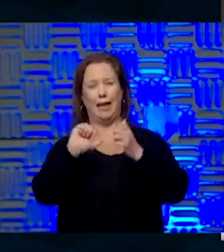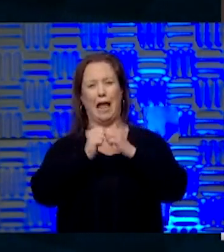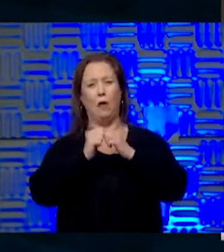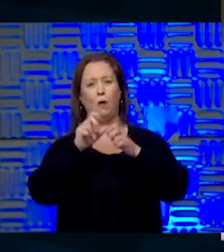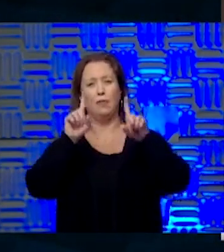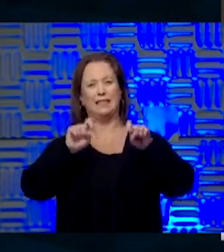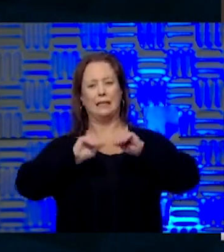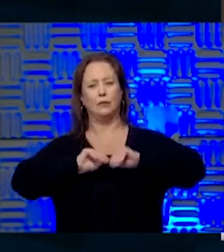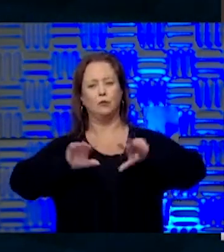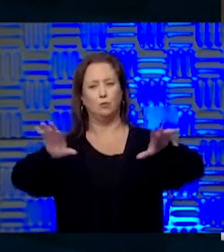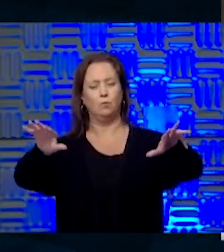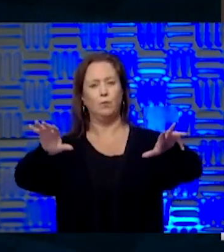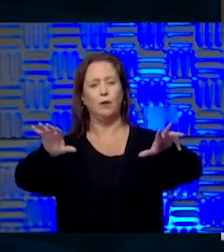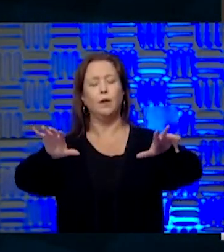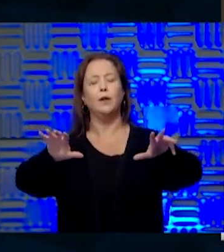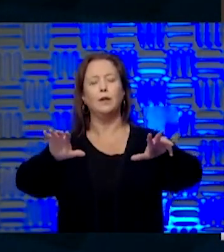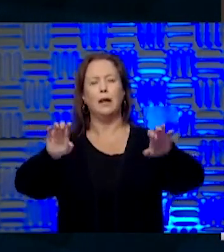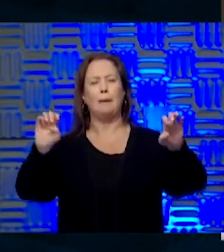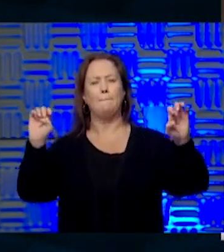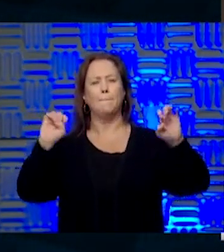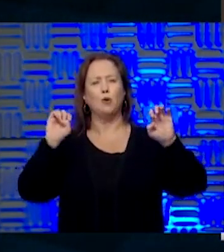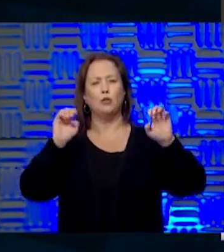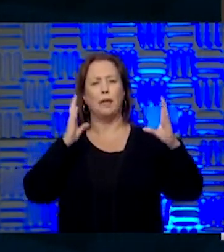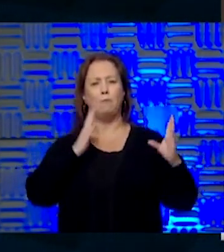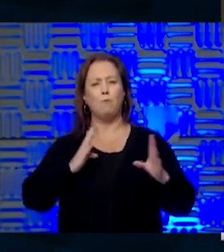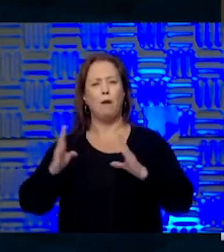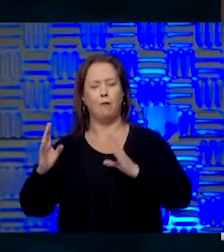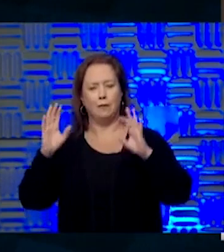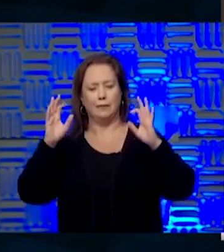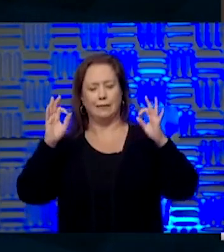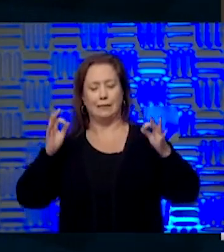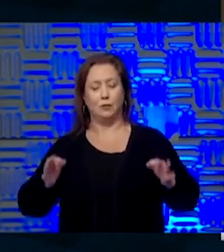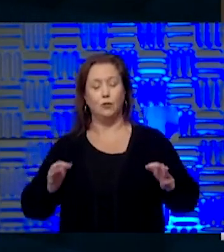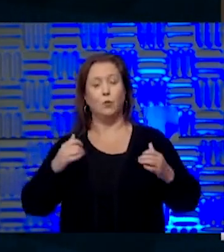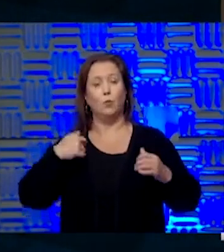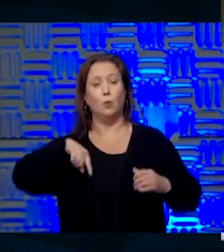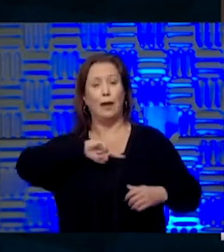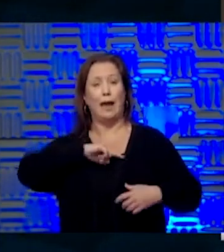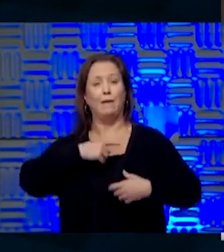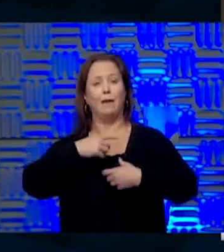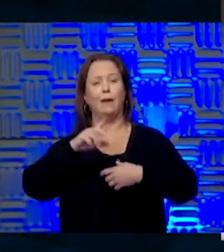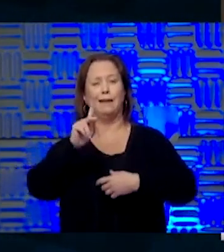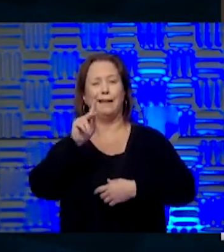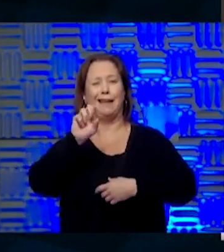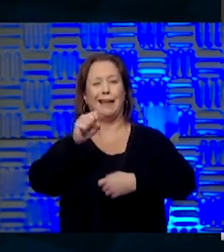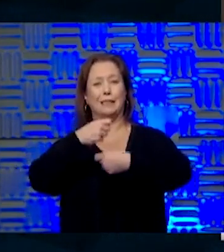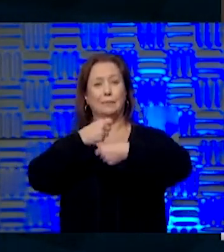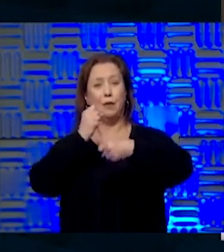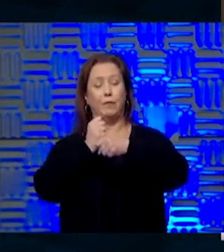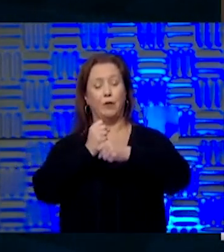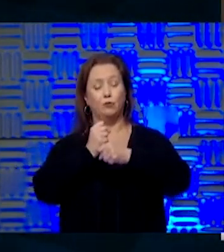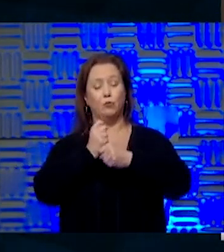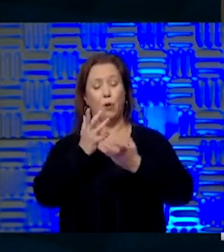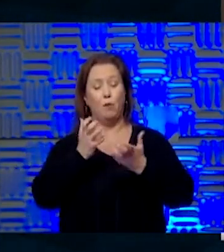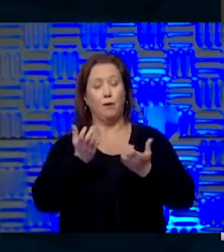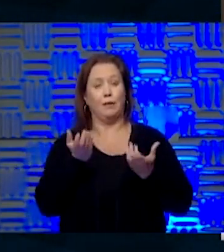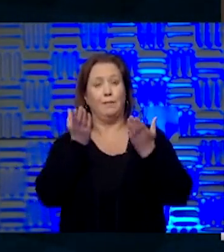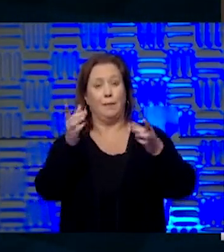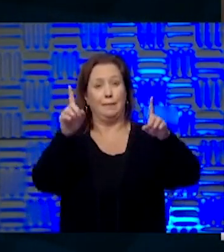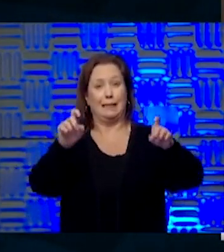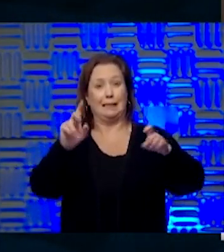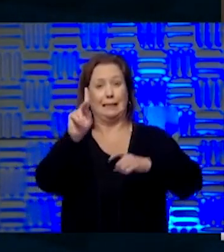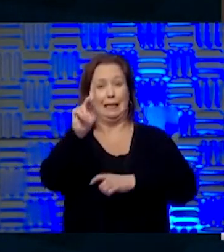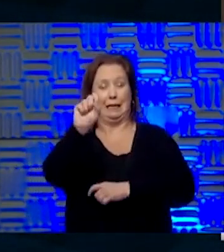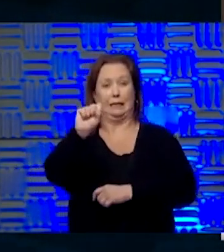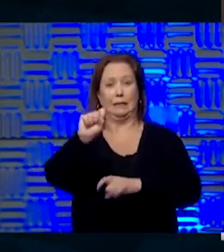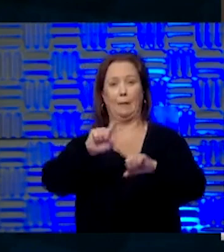preparedness decisions. So we have manufacturers in Kansas that we would love to have their tests in Kansas, but they are